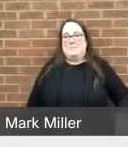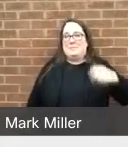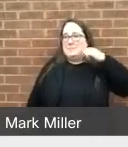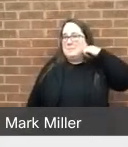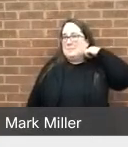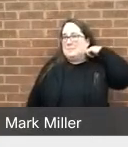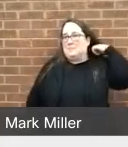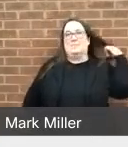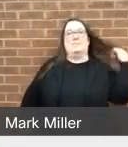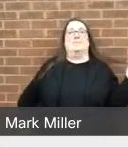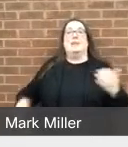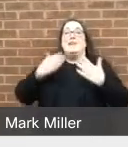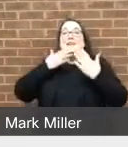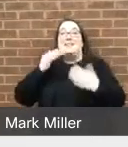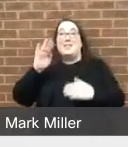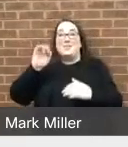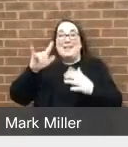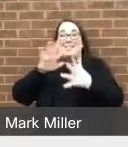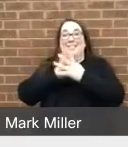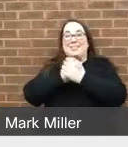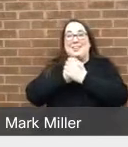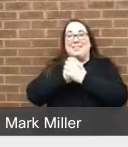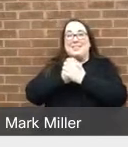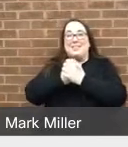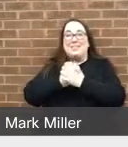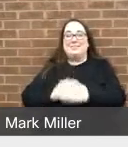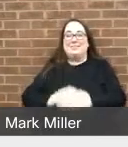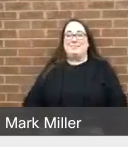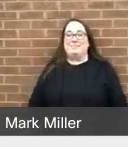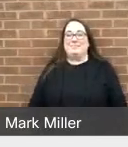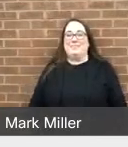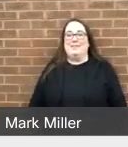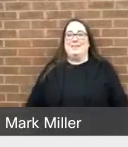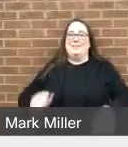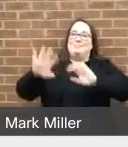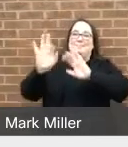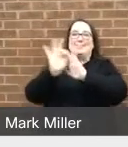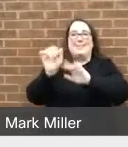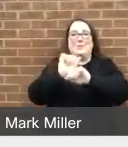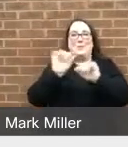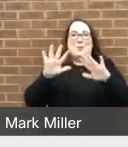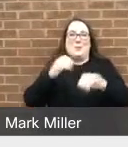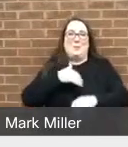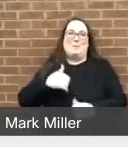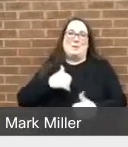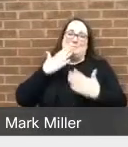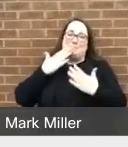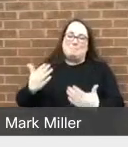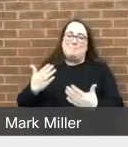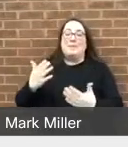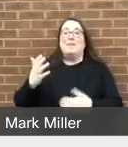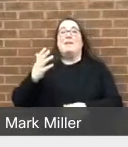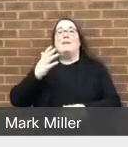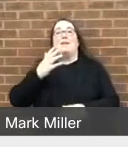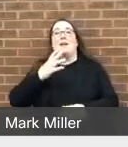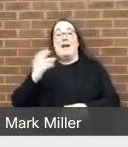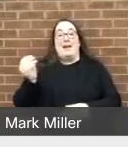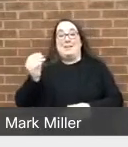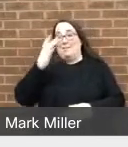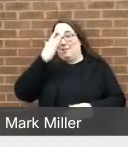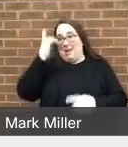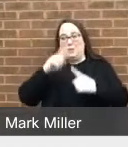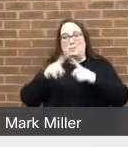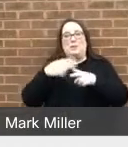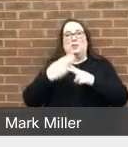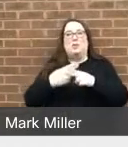Thank you, Michael, and congratulations to being named a work group member. I also was remiss in mentioning Bob